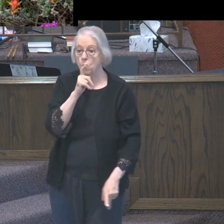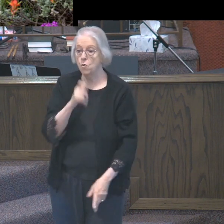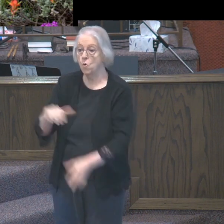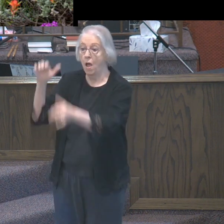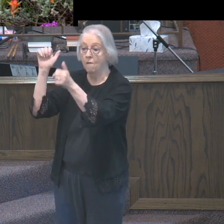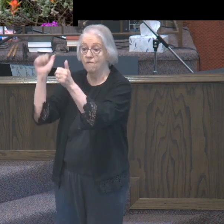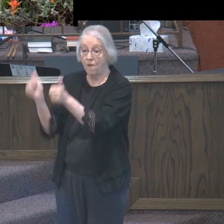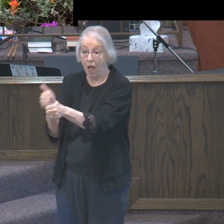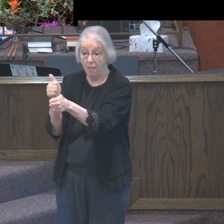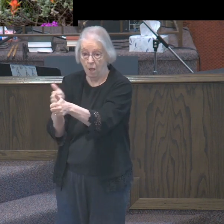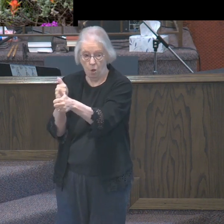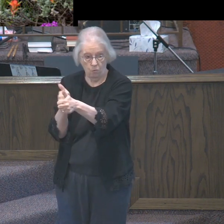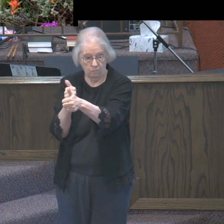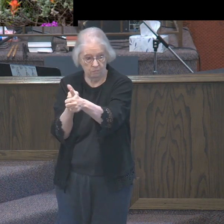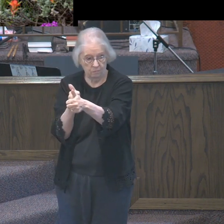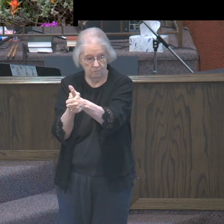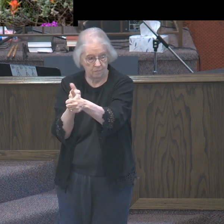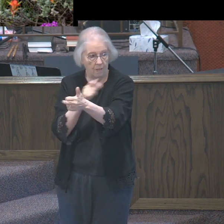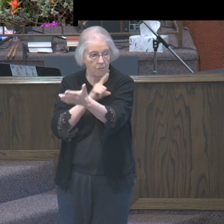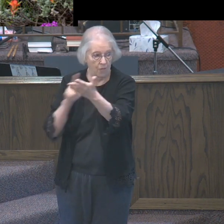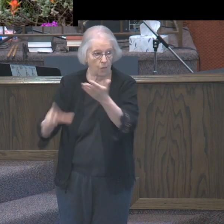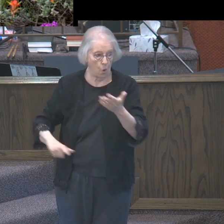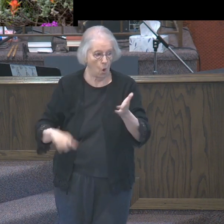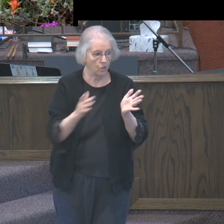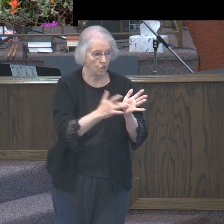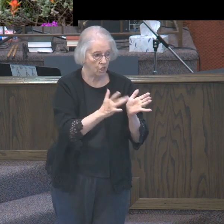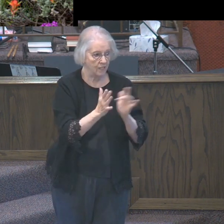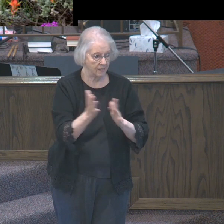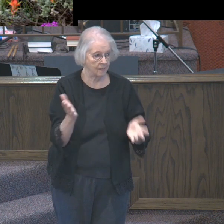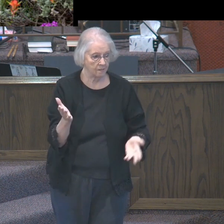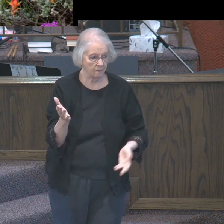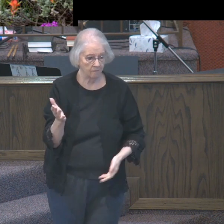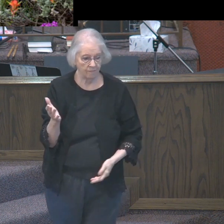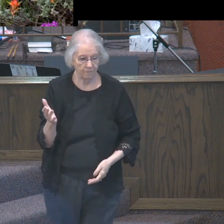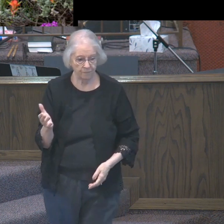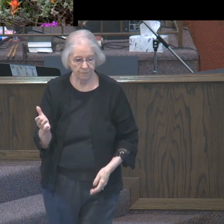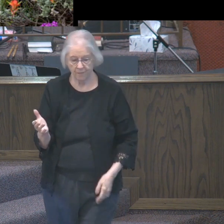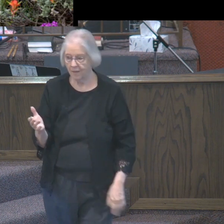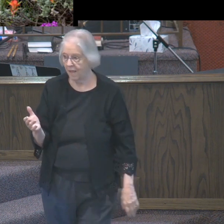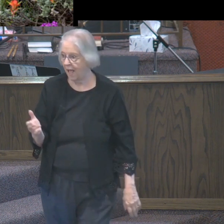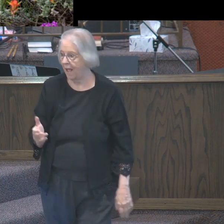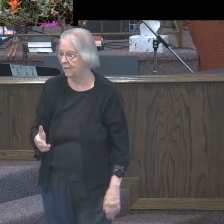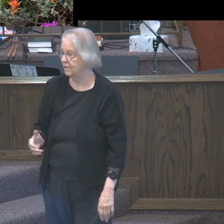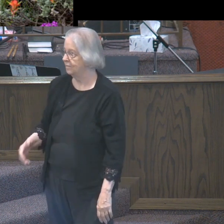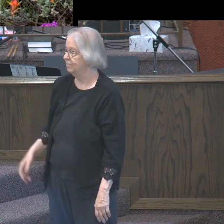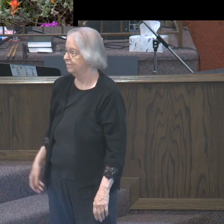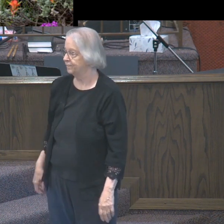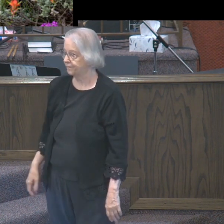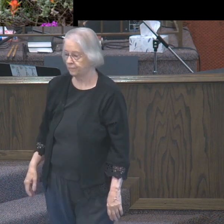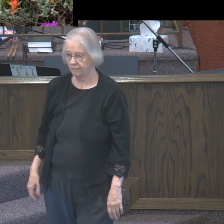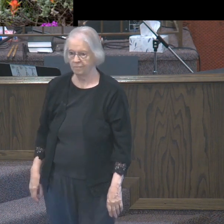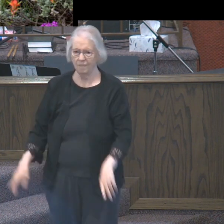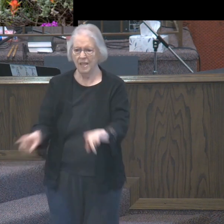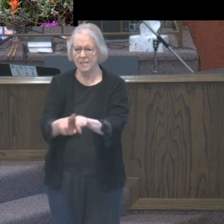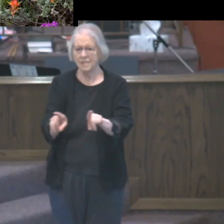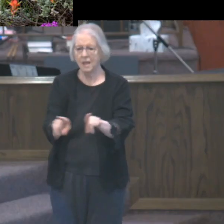It's not that it's not a prayer that we can pray, but really what this prayer is, it's kind of a skeleton.